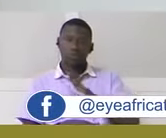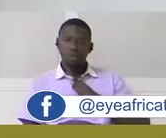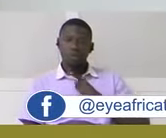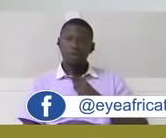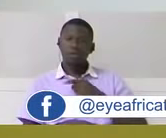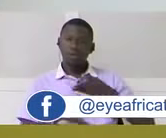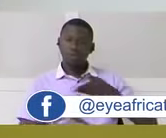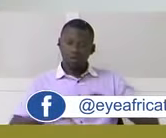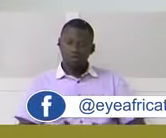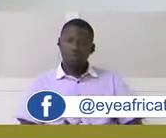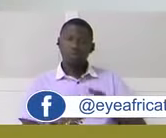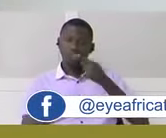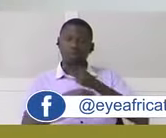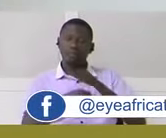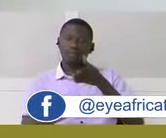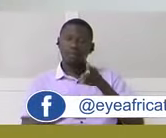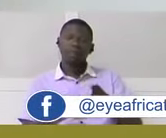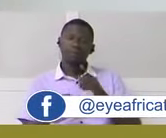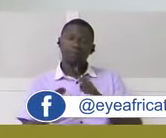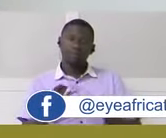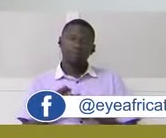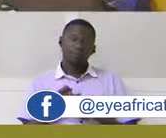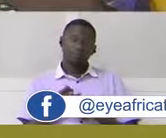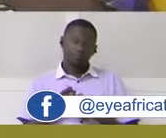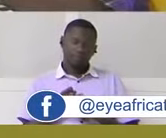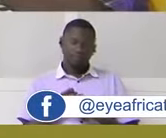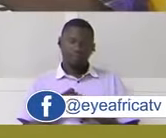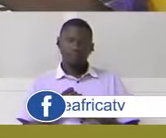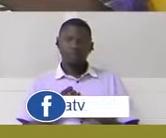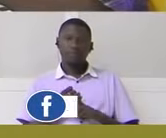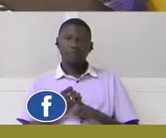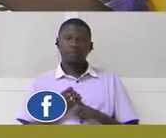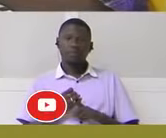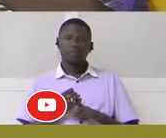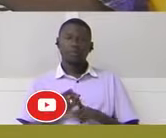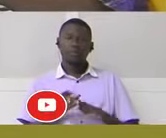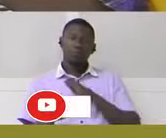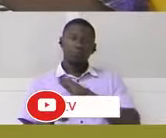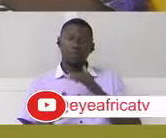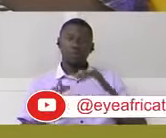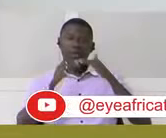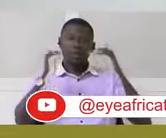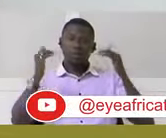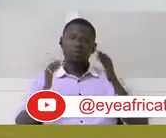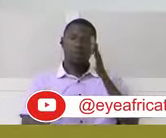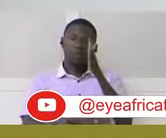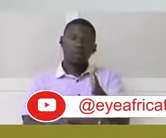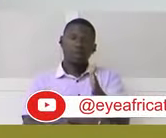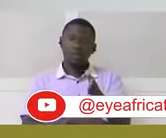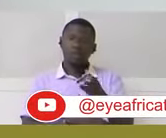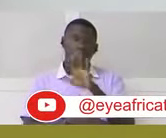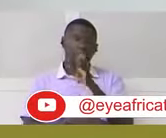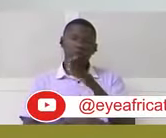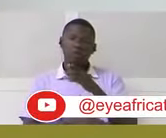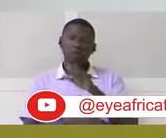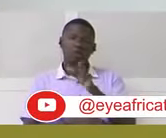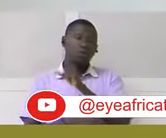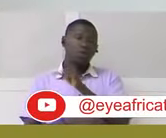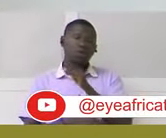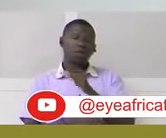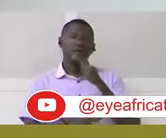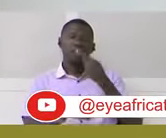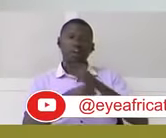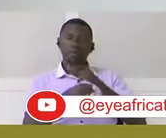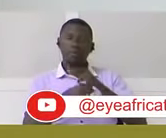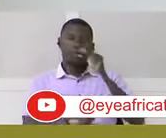citizens. Ka foye ko isa long kombe mu bangu dingol lede. We have equal rights as any other Gambian.